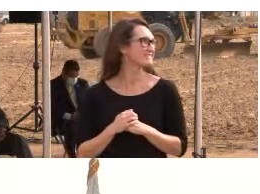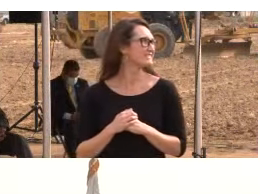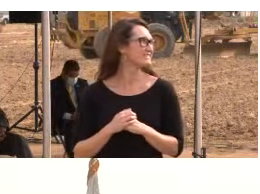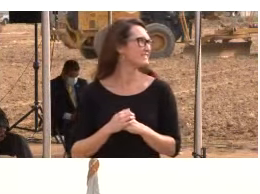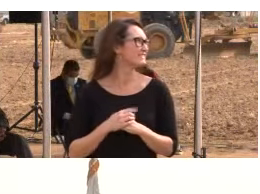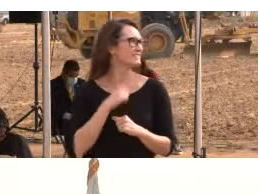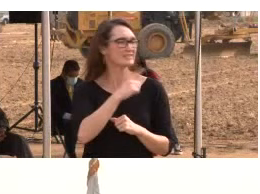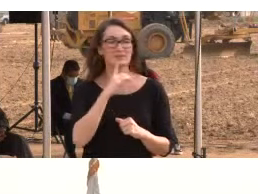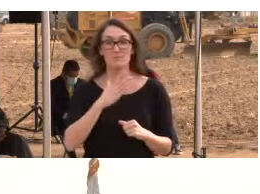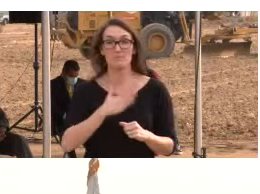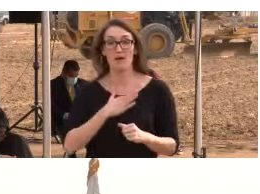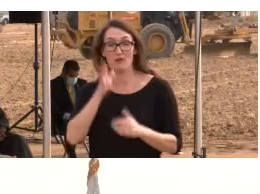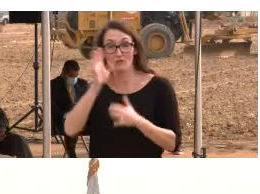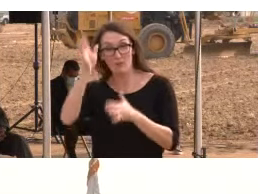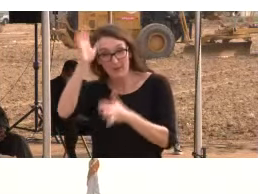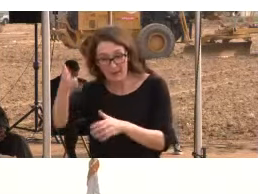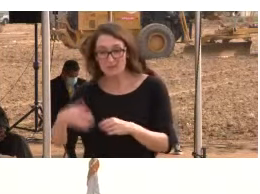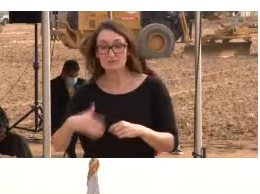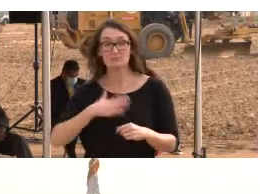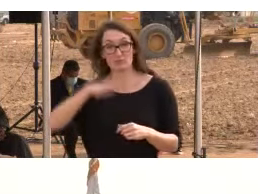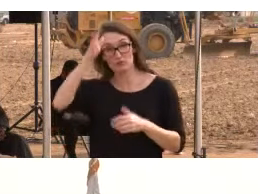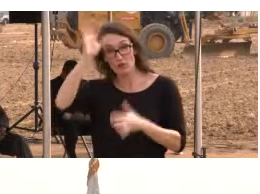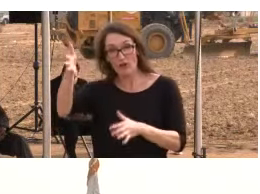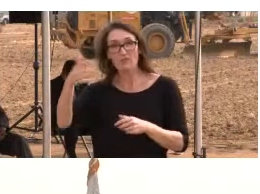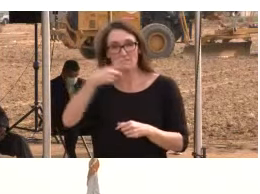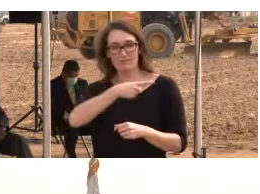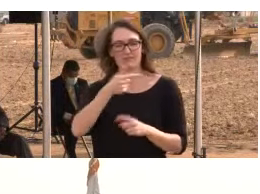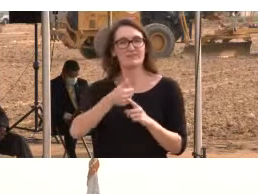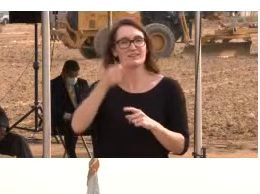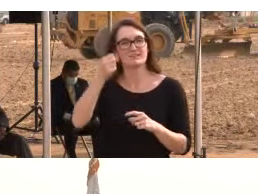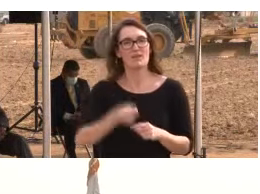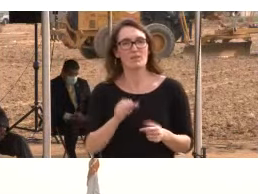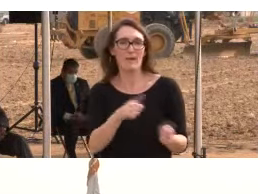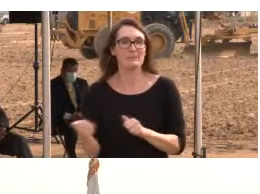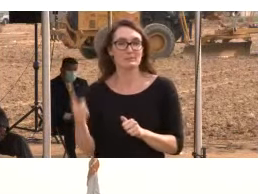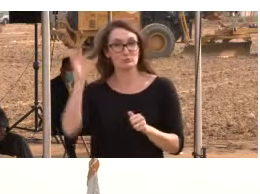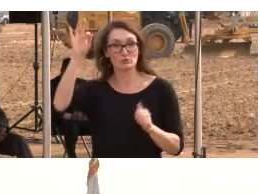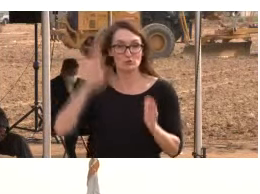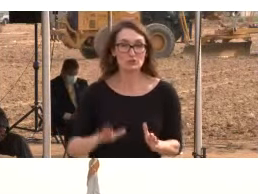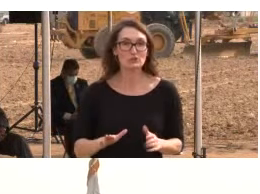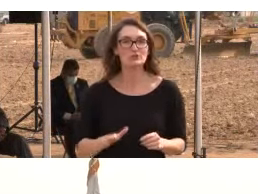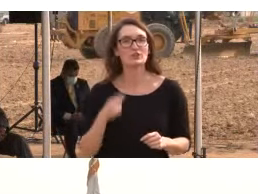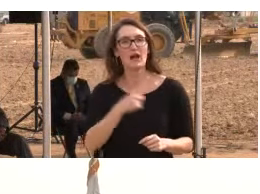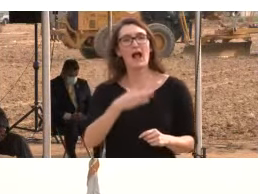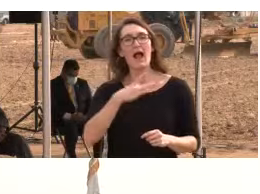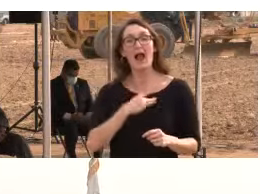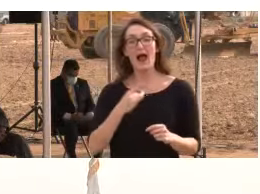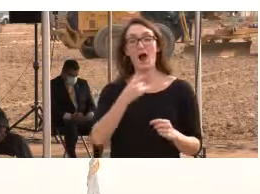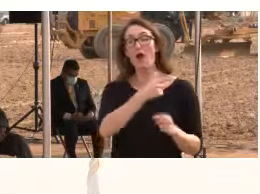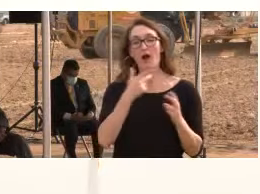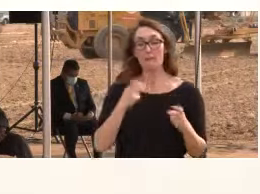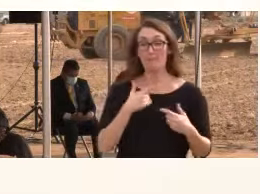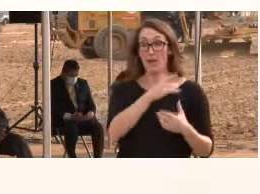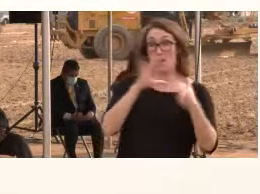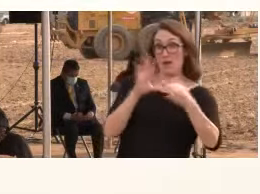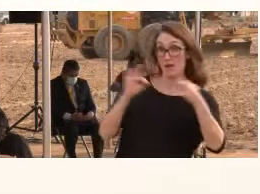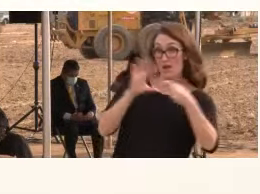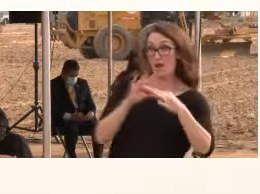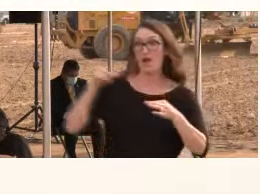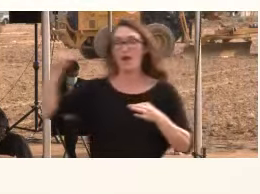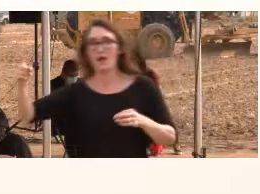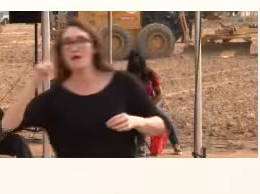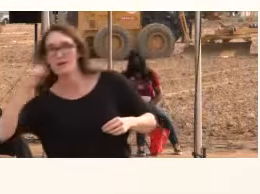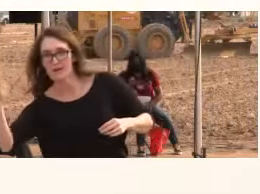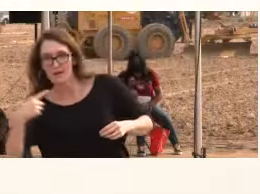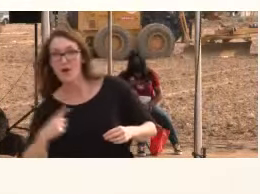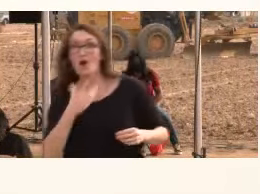My grandparents, my grandfather was a Southern Baptist preacher, so he liked to do a call and response. So when he say good morning, I